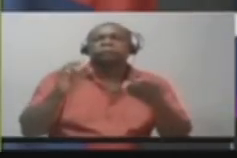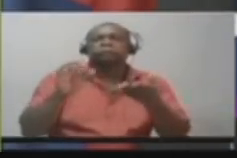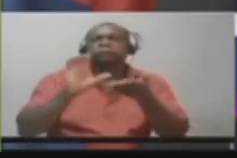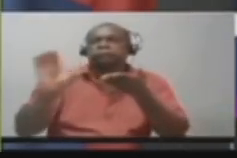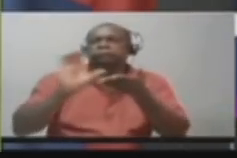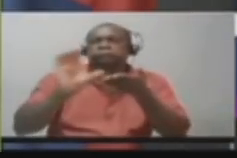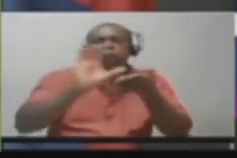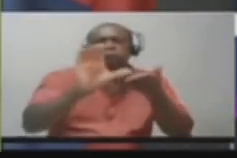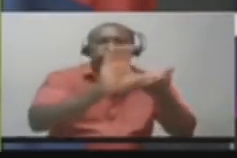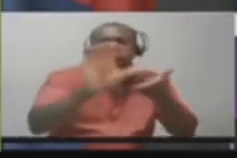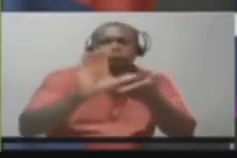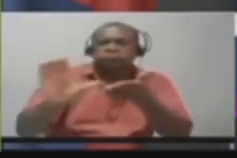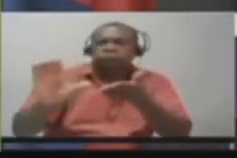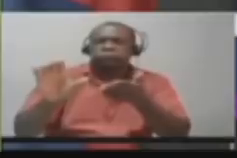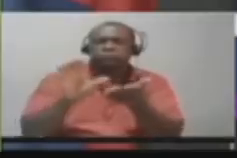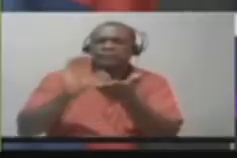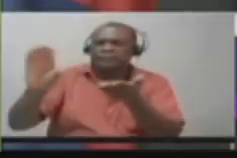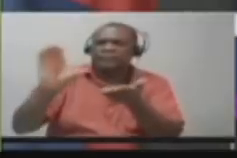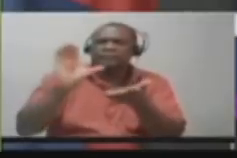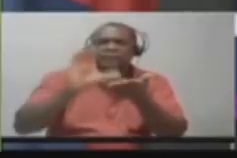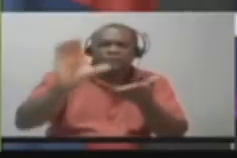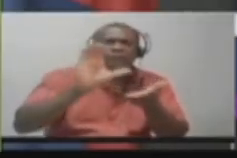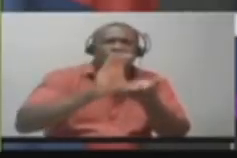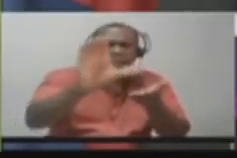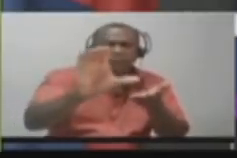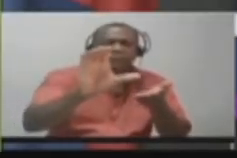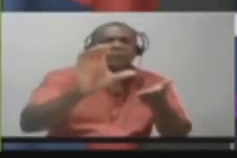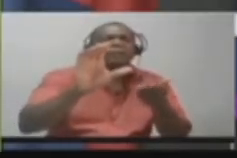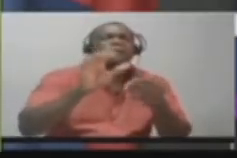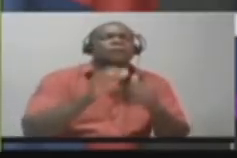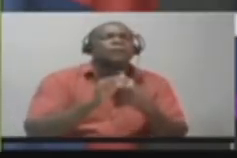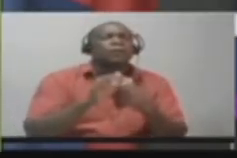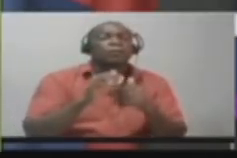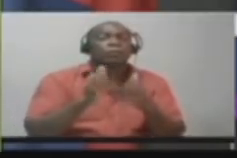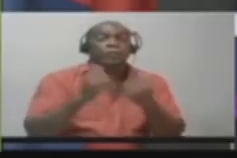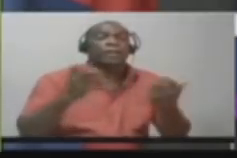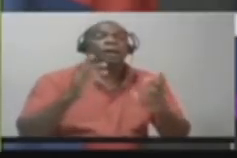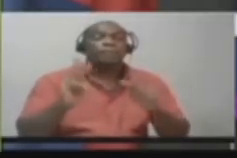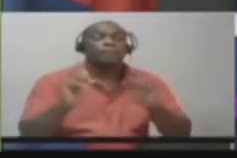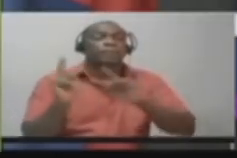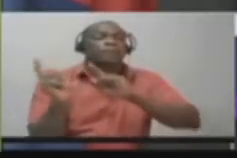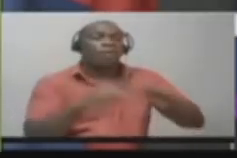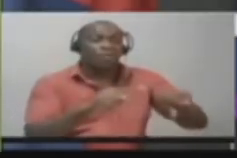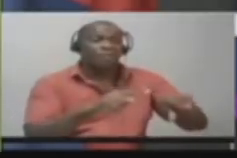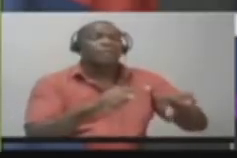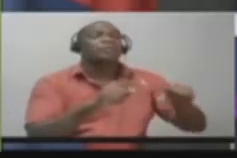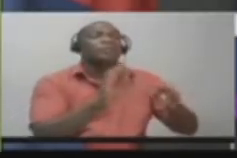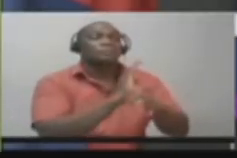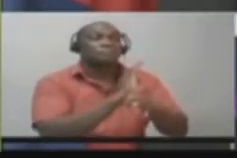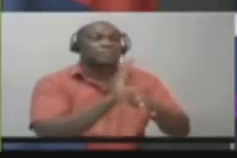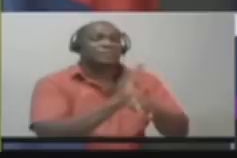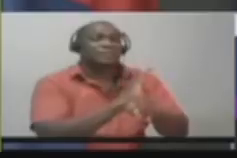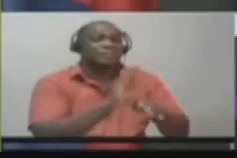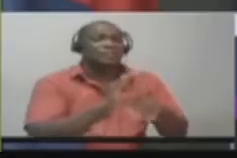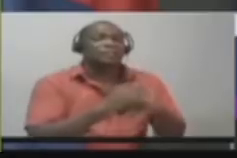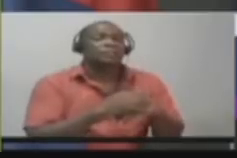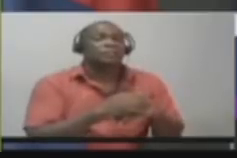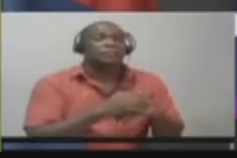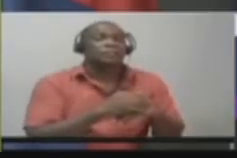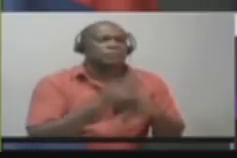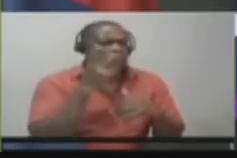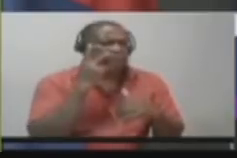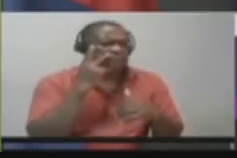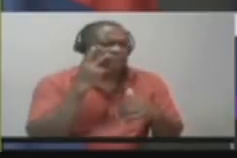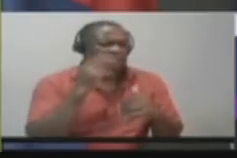We are still looking at that because we are not yet ready to open it up across the board to everyone. And in